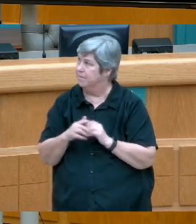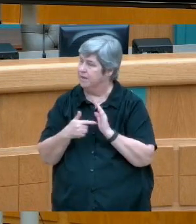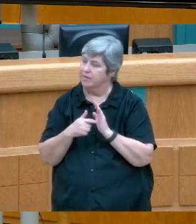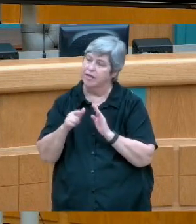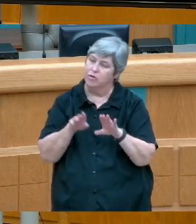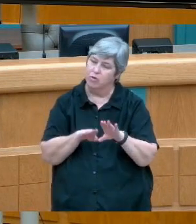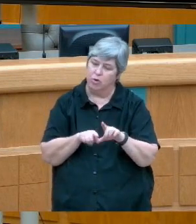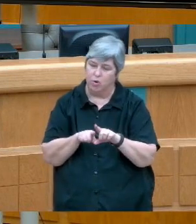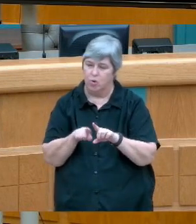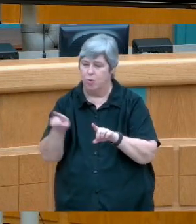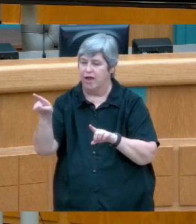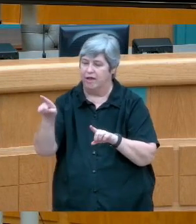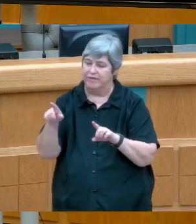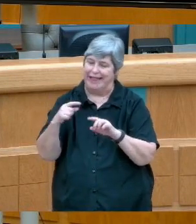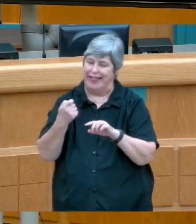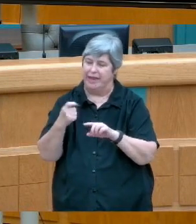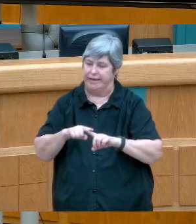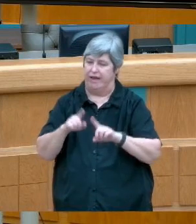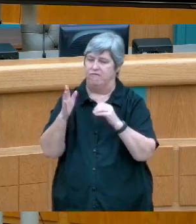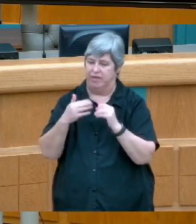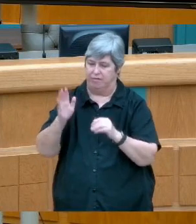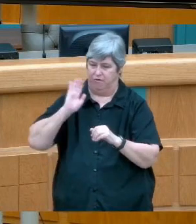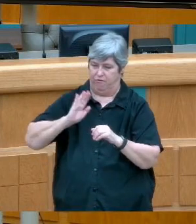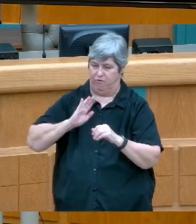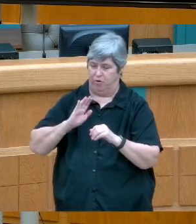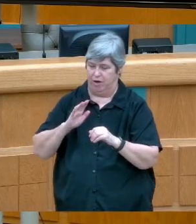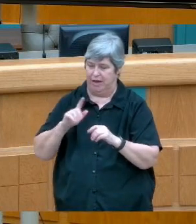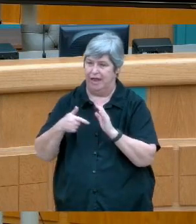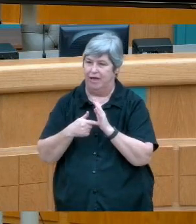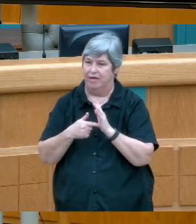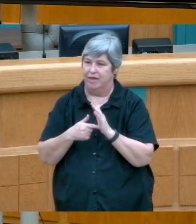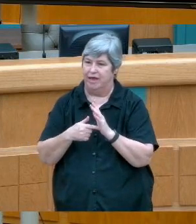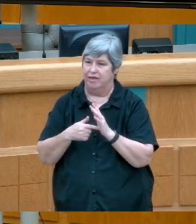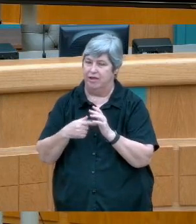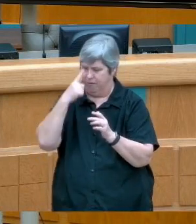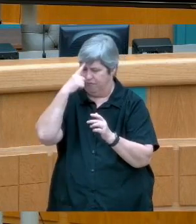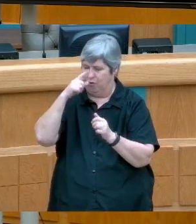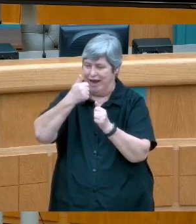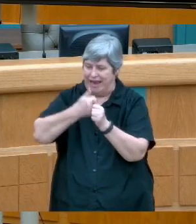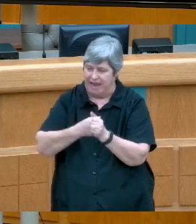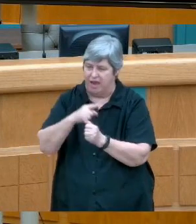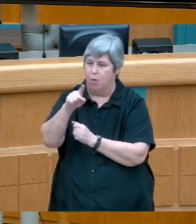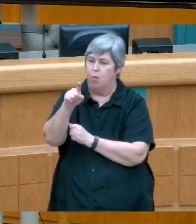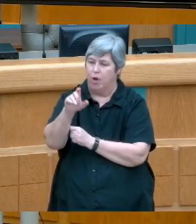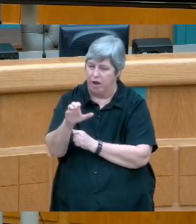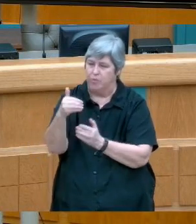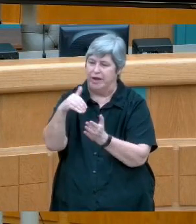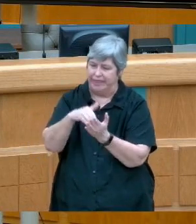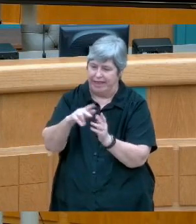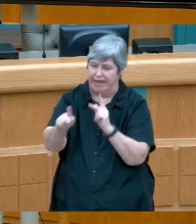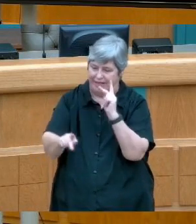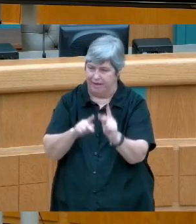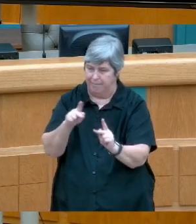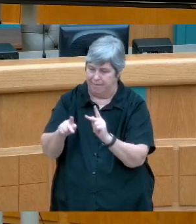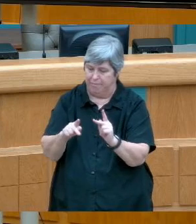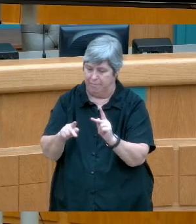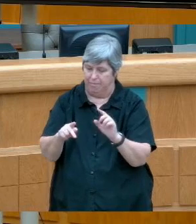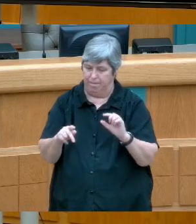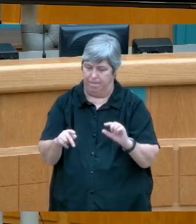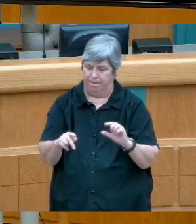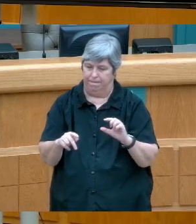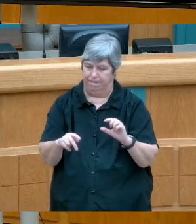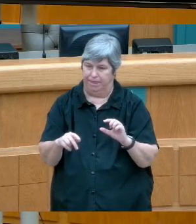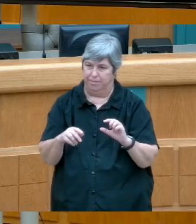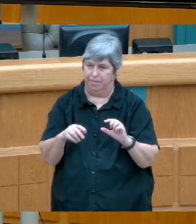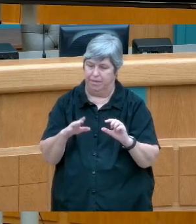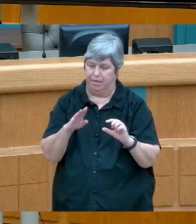little bit different than one we've presented in the past. This one is scaled per capita, per 100,000 people, and we have